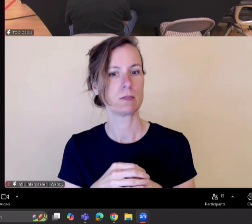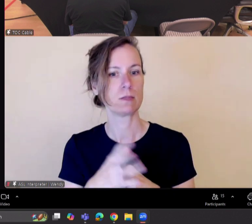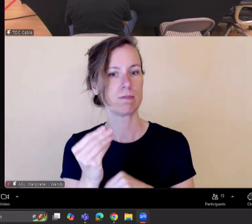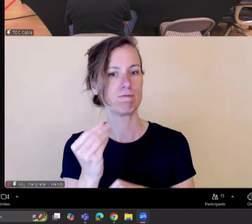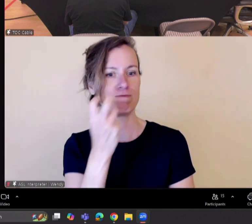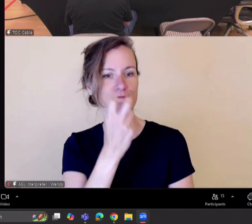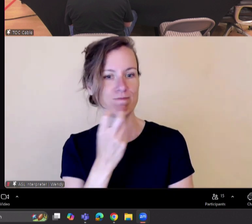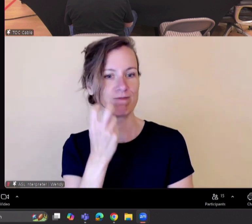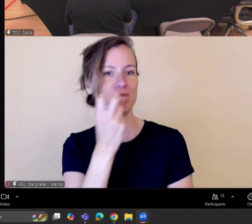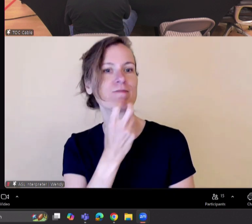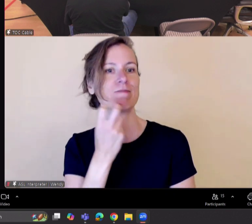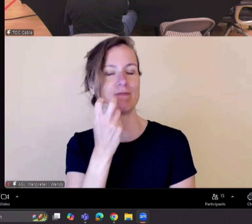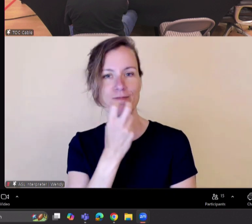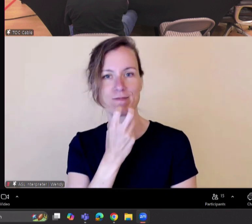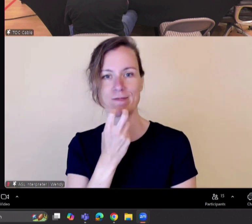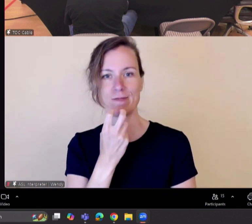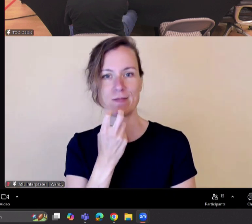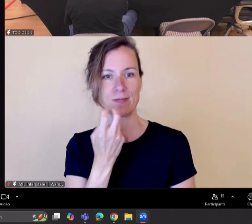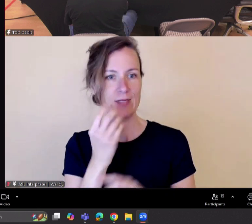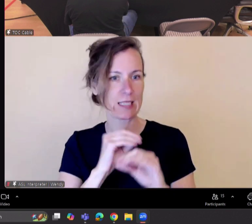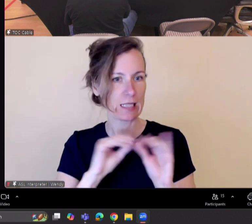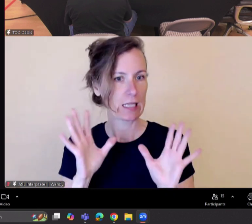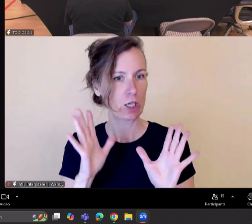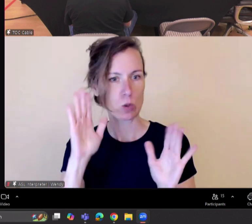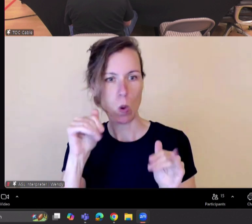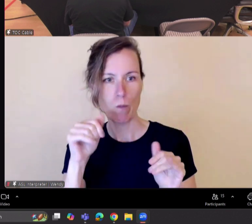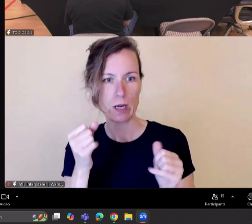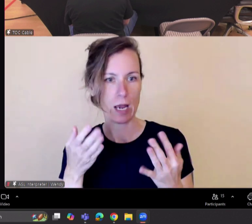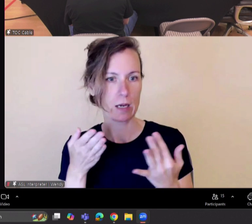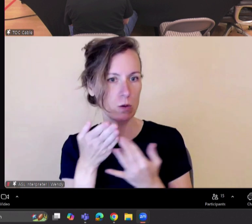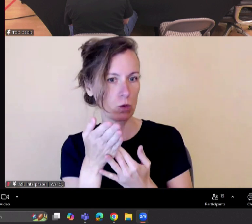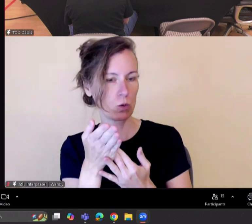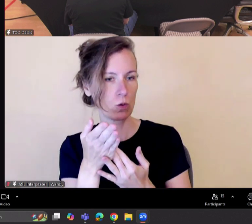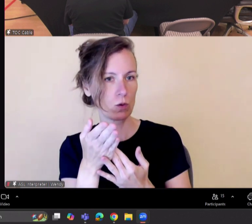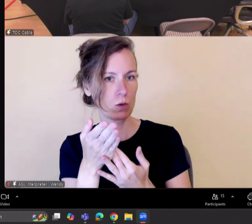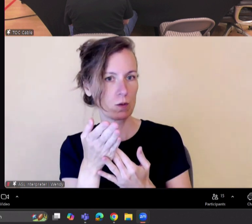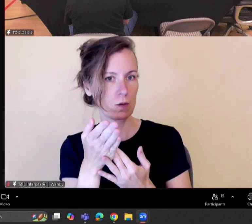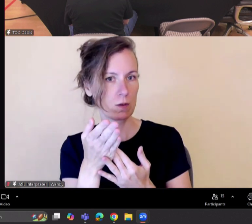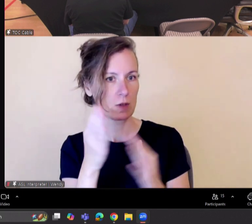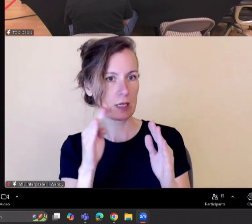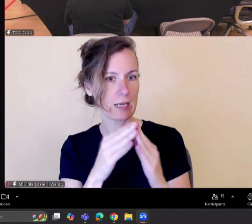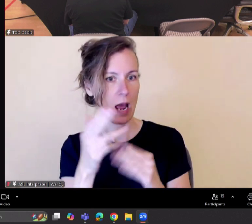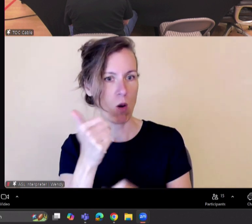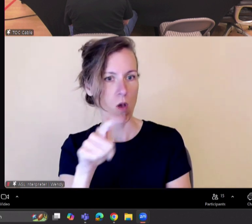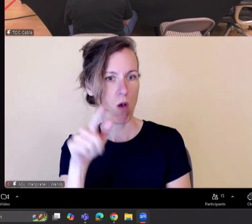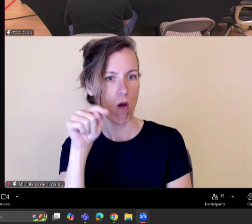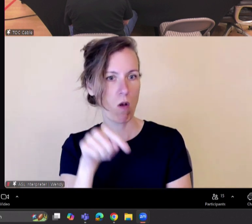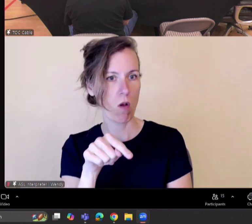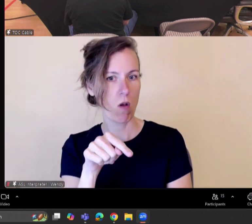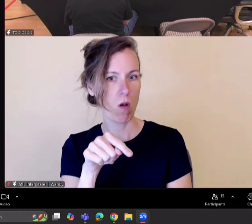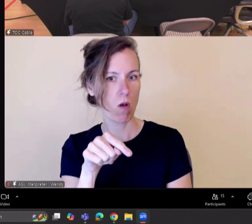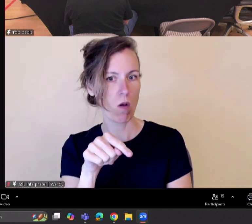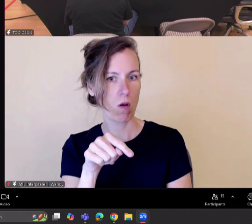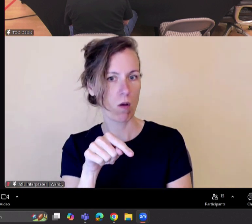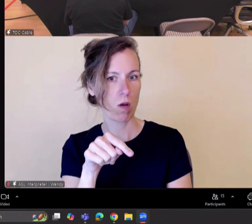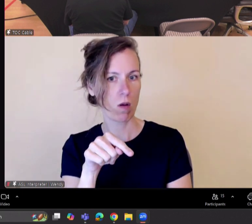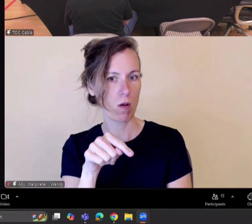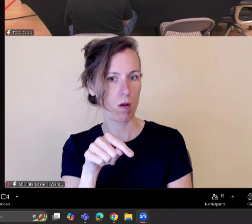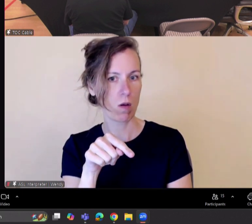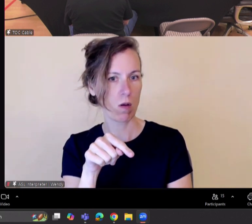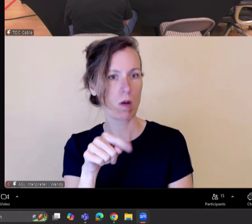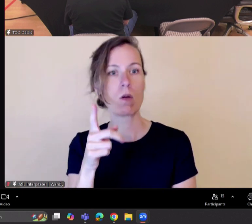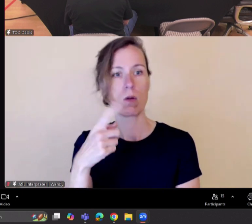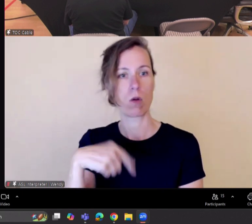and enunciate so it hopefully comes through clearly at the town hall side. We do have Mr.